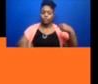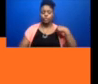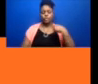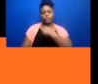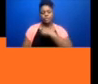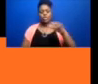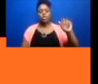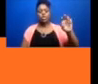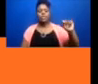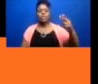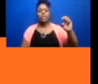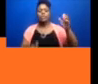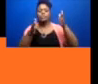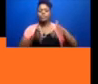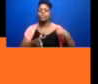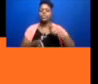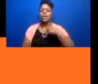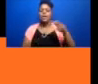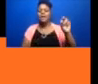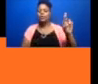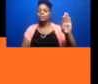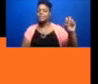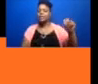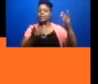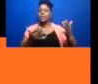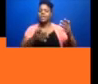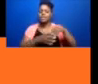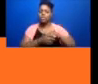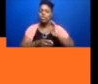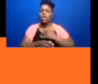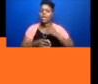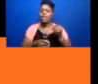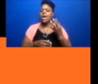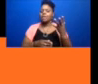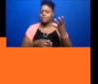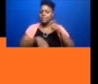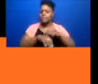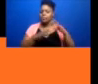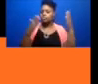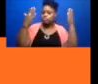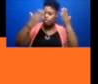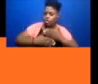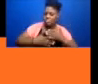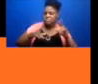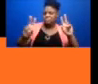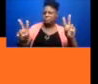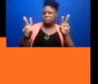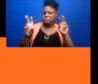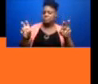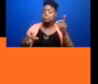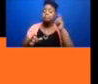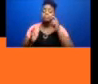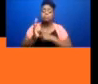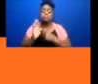darkness. She writes, quote, "This is a time when consciousness